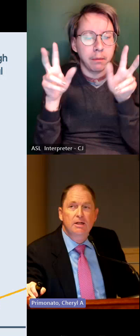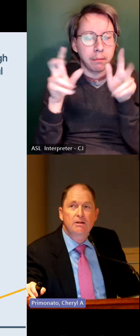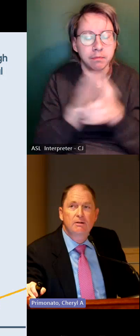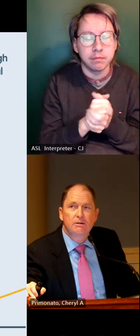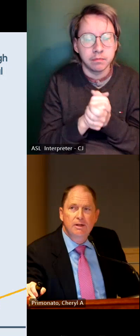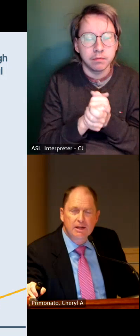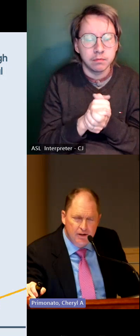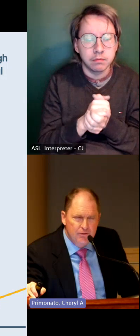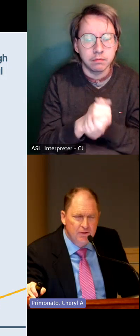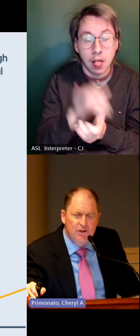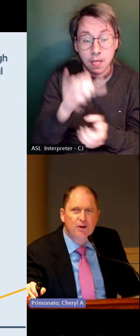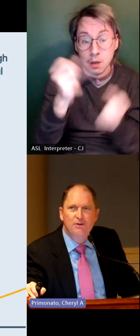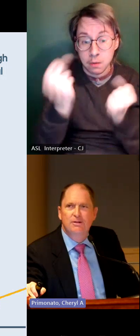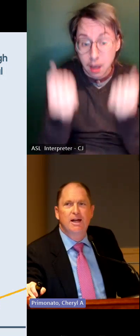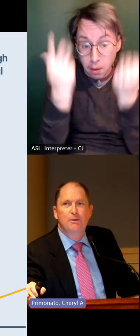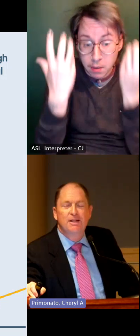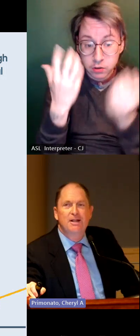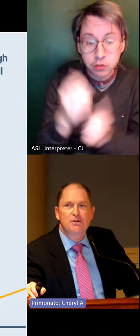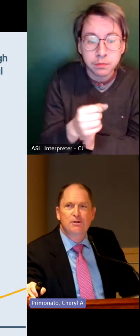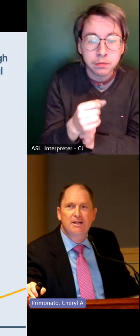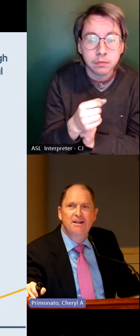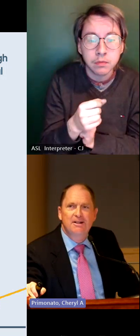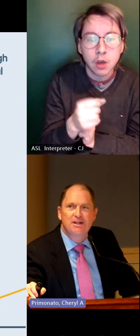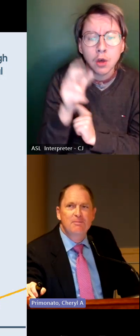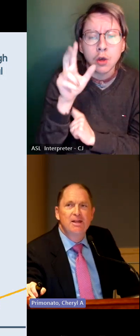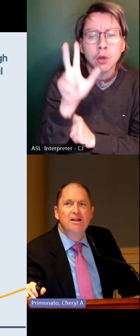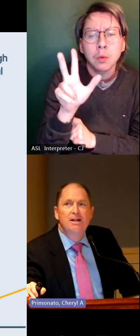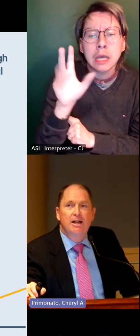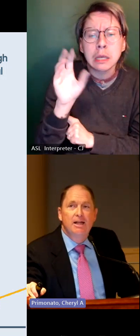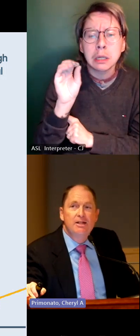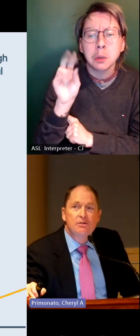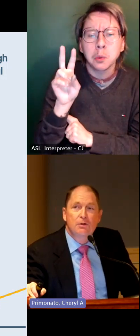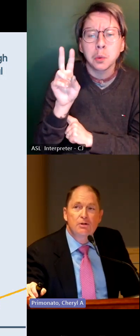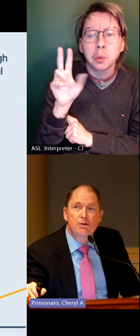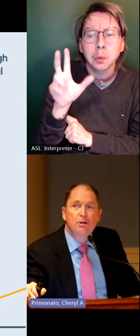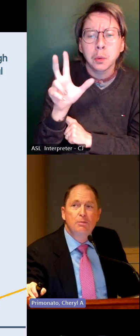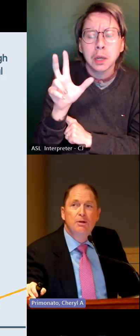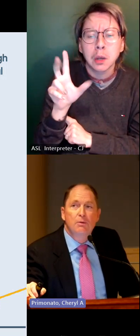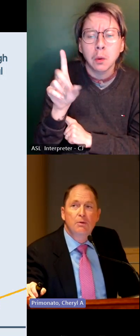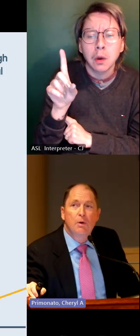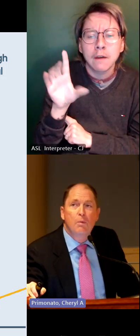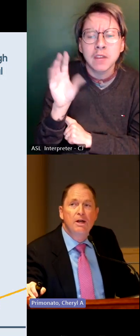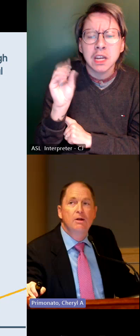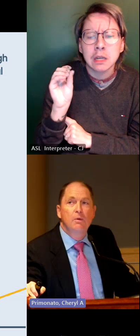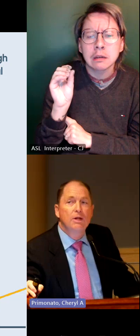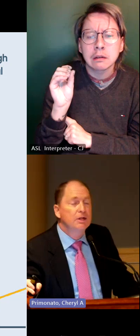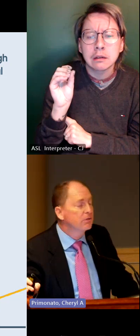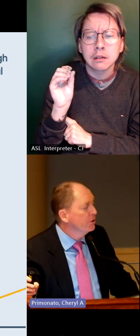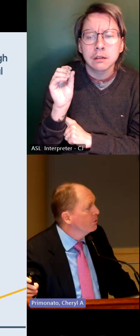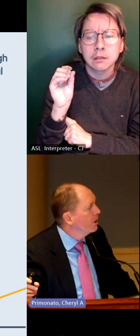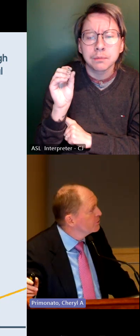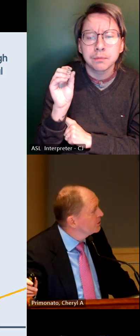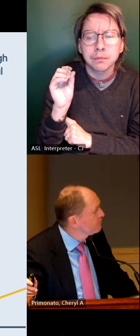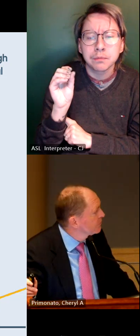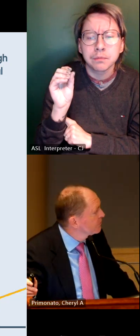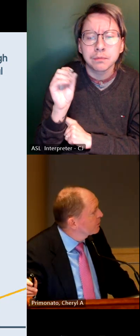$3,023,000 and $150. Get that straight next time. Again, this is for a 2-year period with a 1-year.